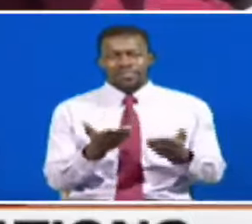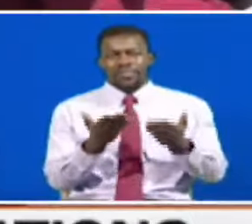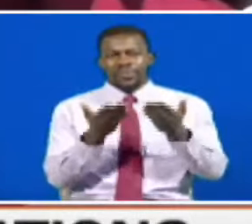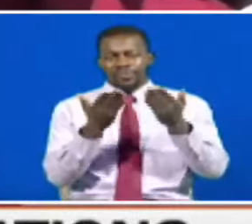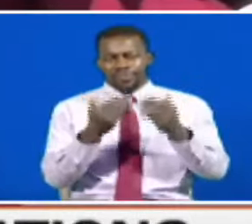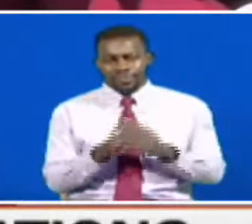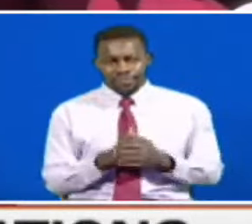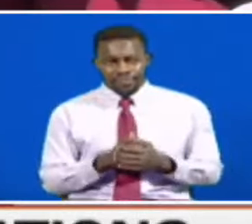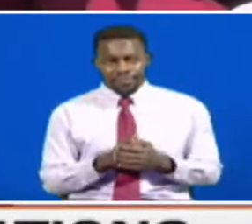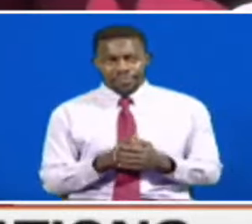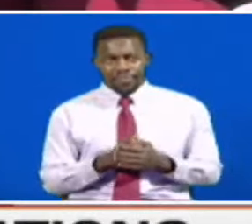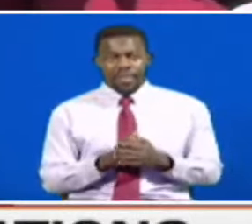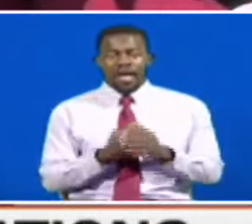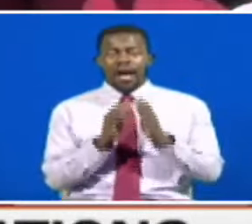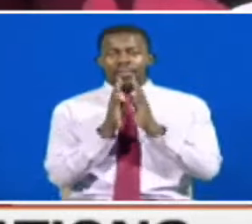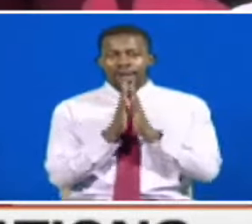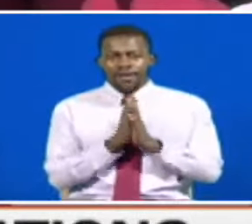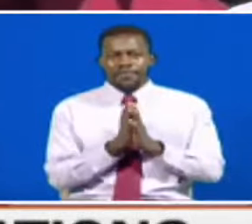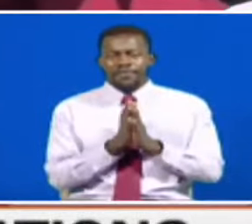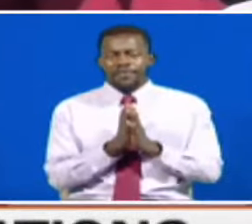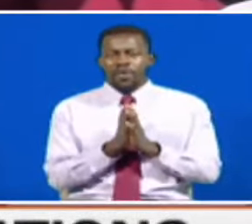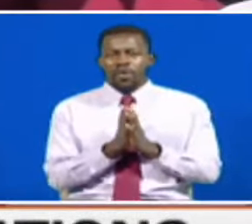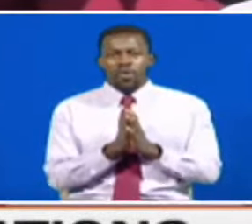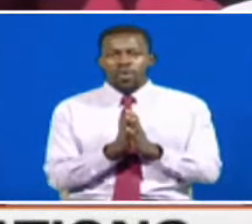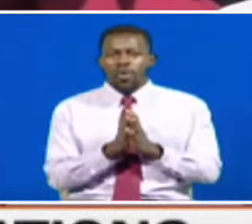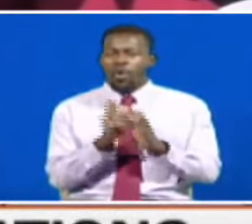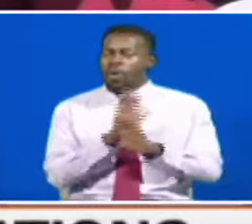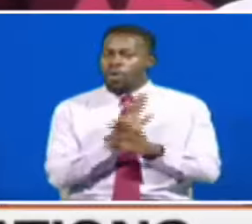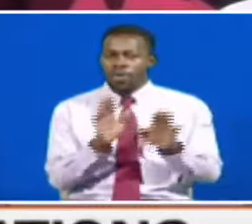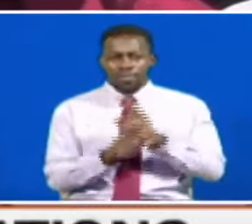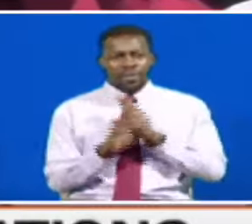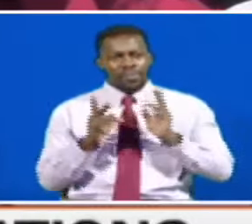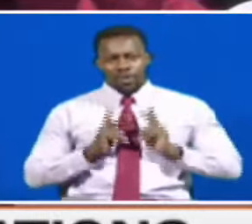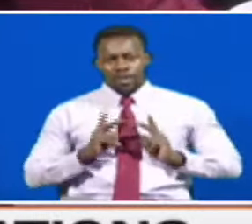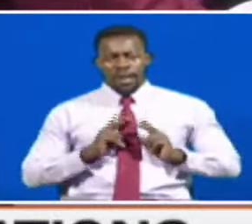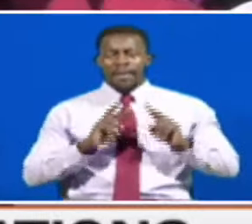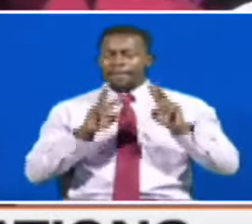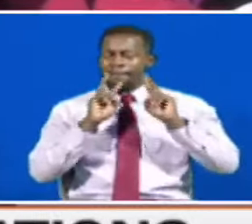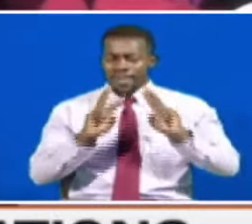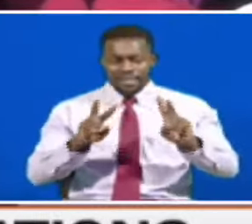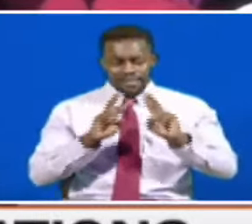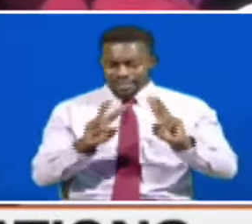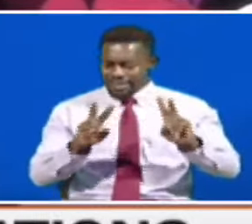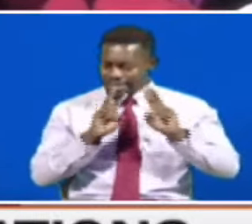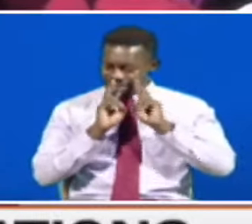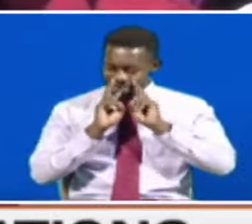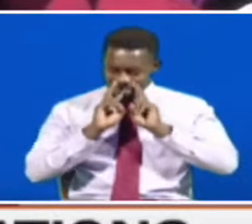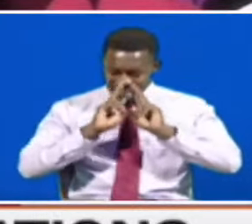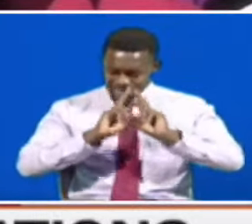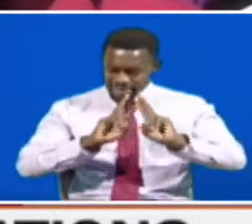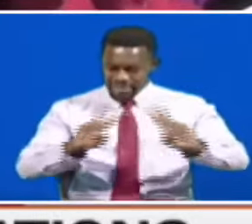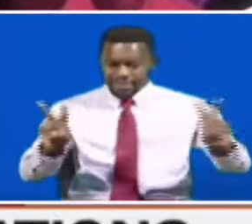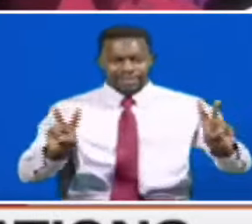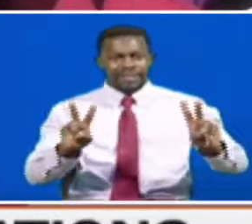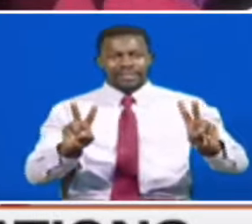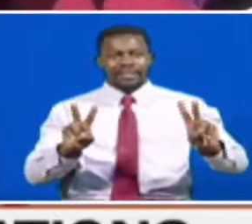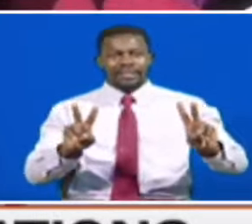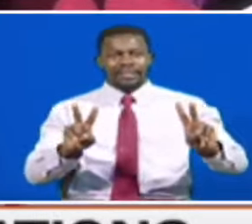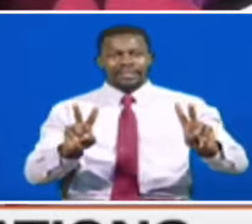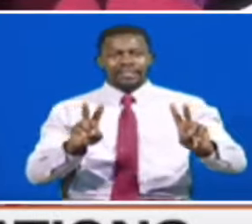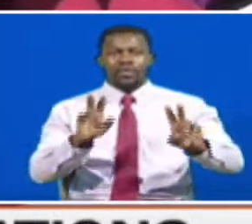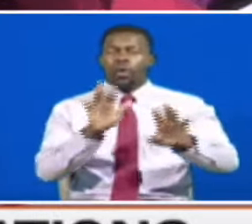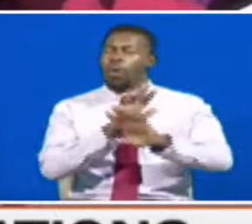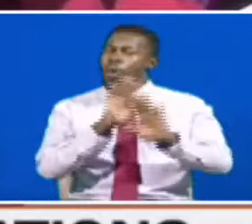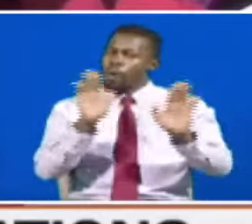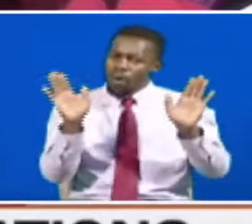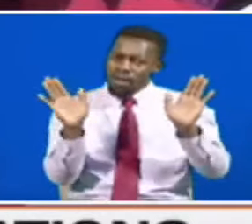Na waombea watu wote wa Kenya mzima tuwe na amani. Amani iwe katika nchi zote za pande zote za Kenya na